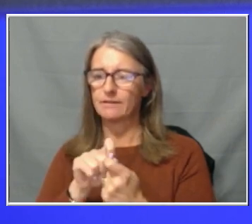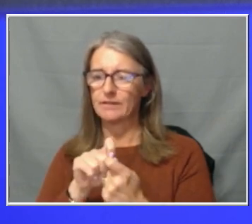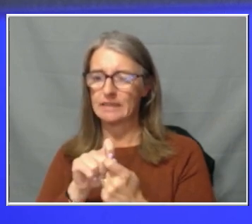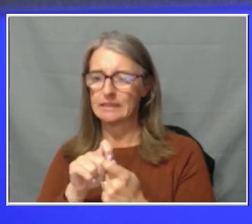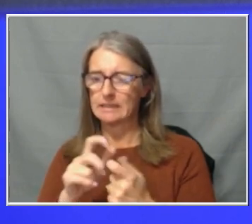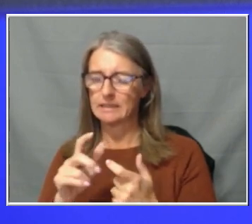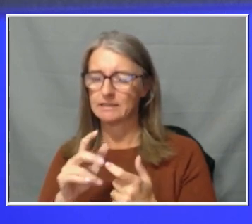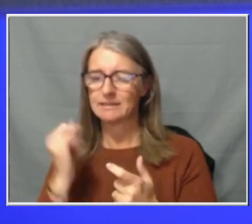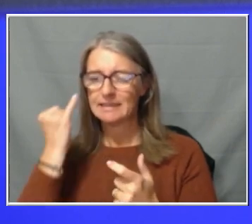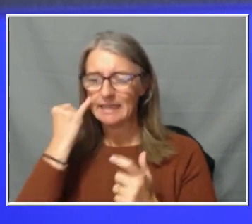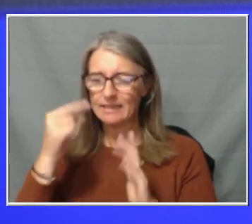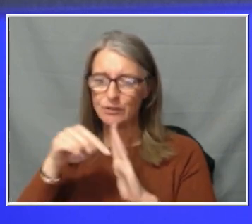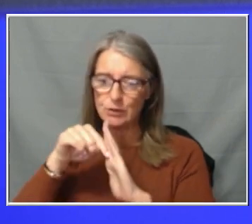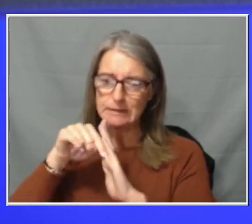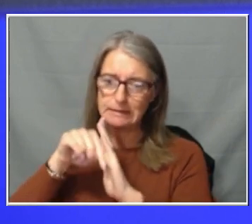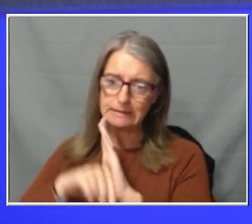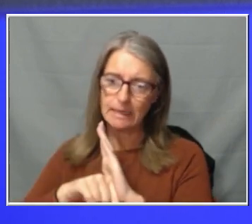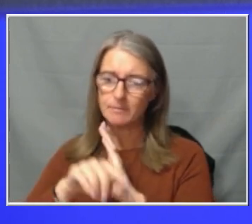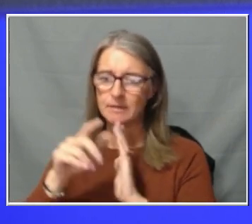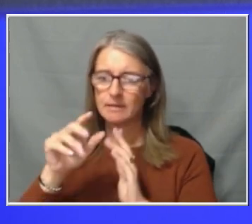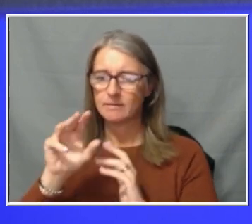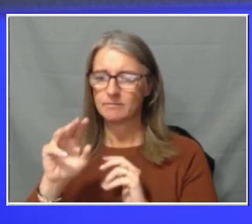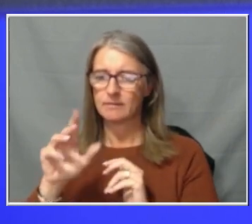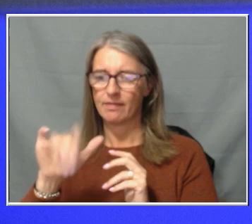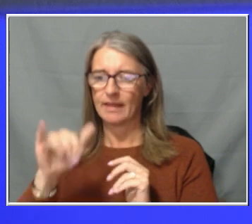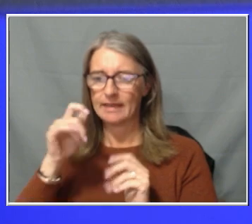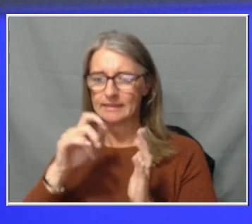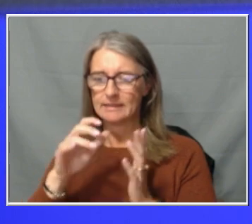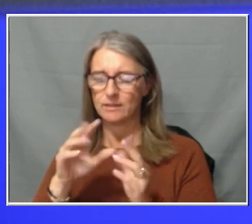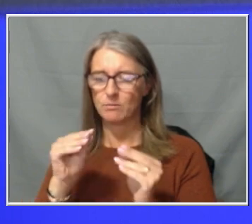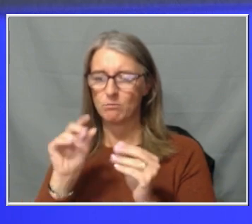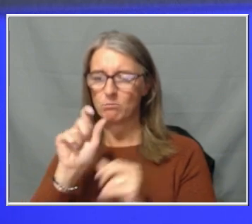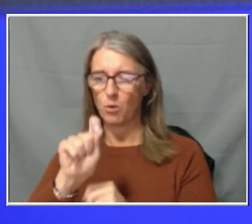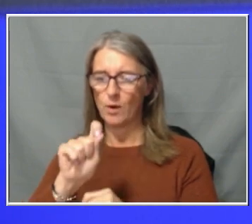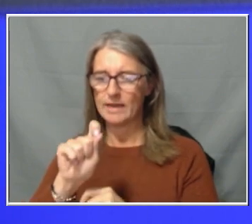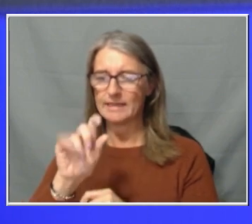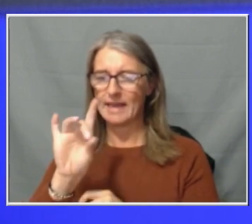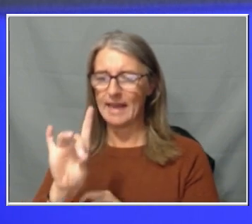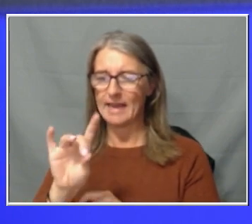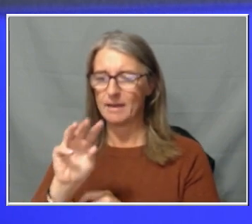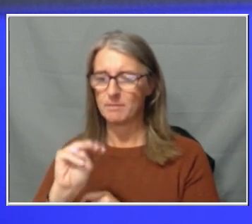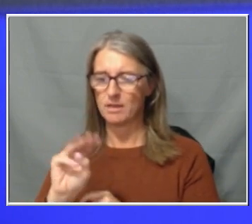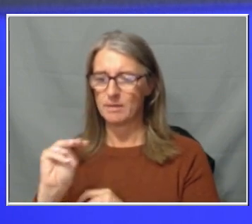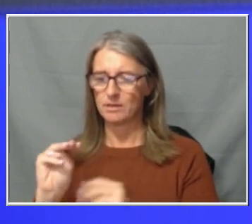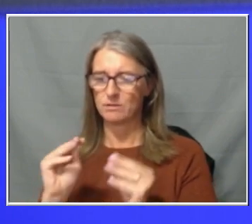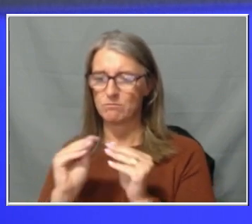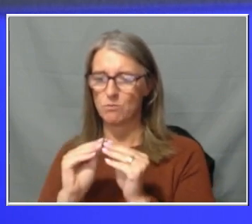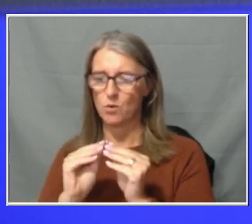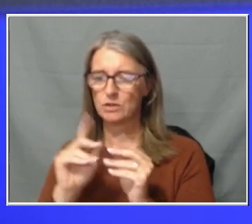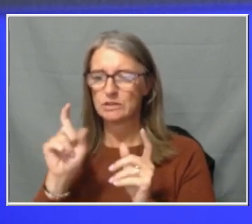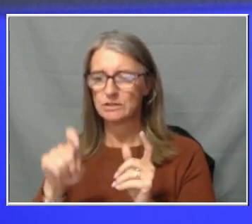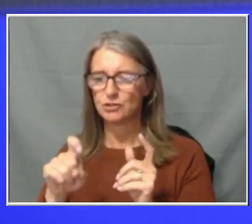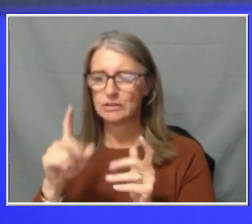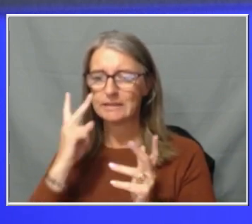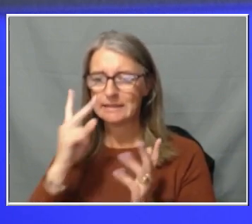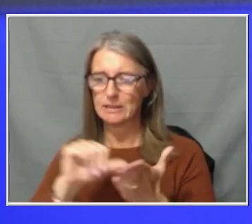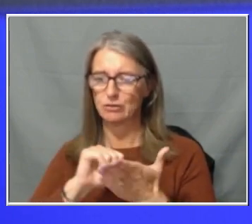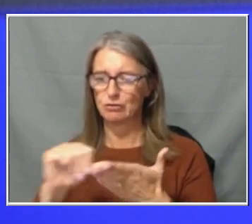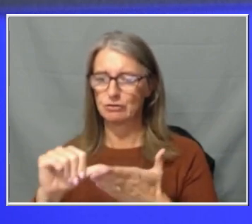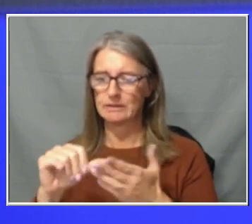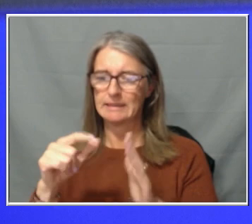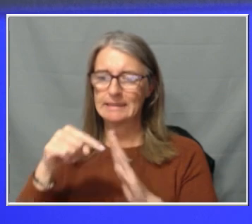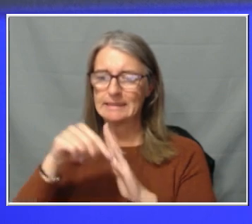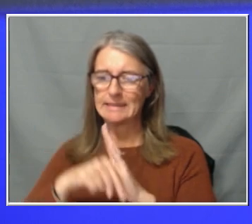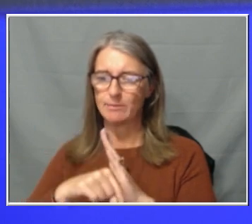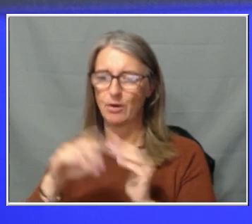your depth of your melanoma is more than 0.8 millimeters, you should probably see a surgeon. Certainly if it's deeper than 1